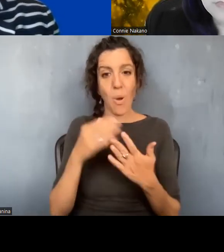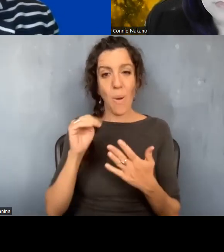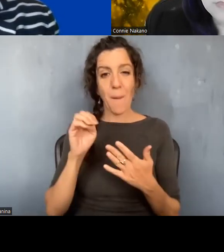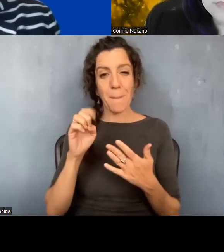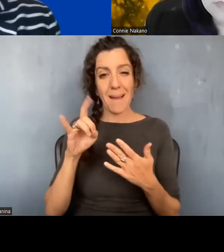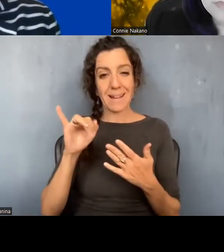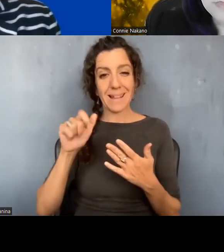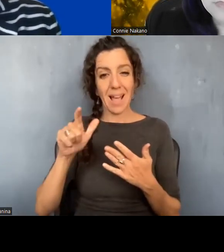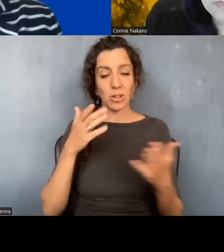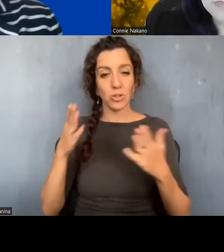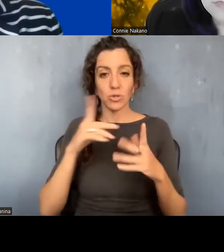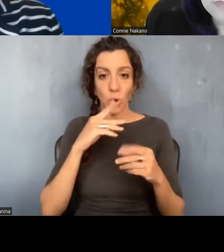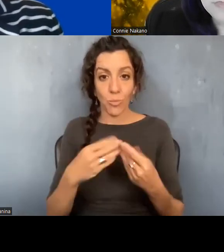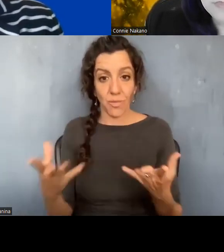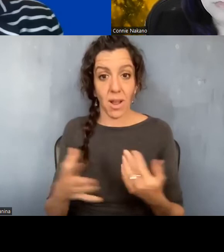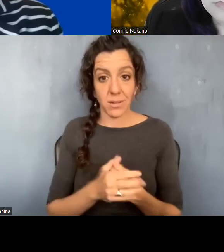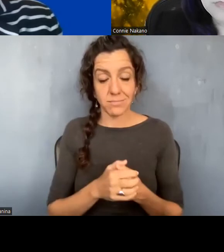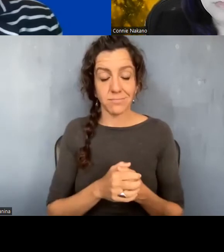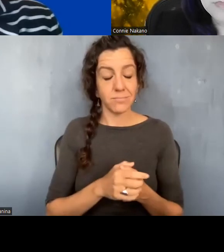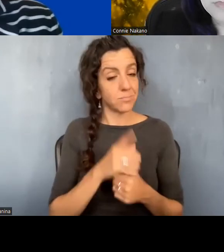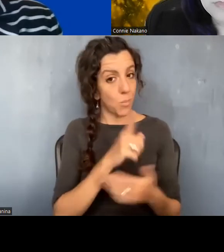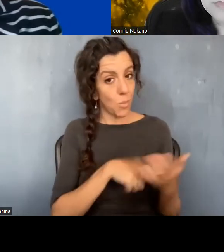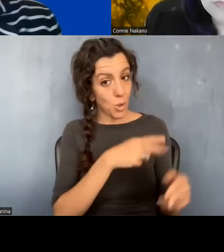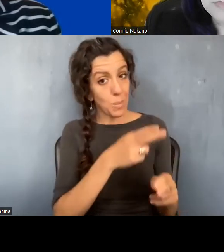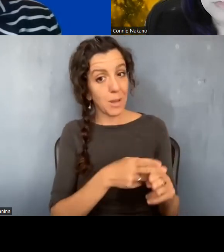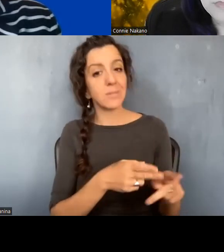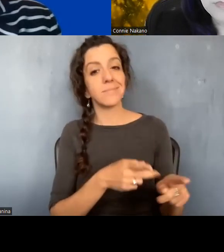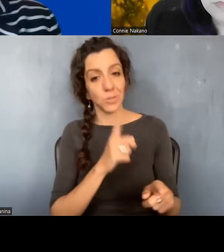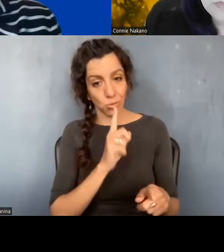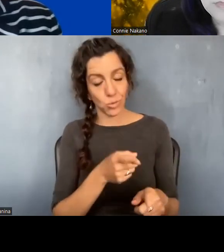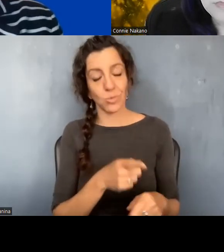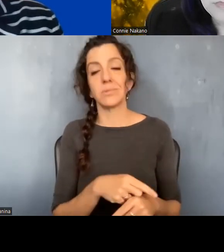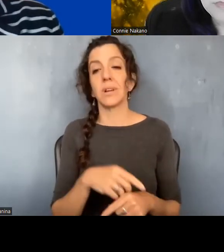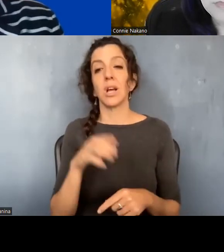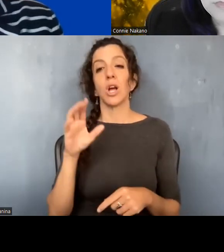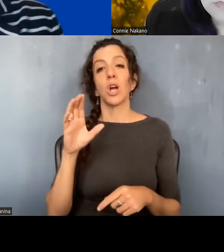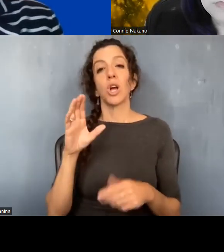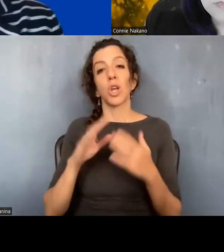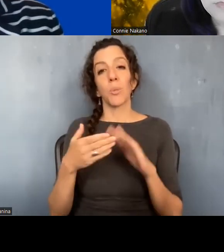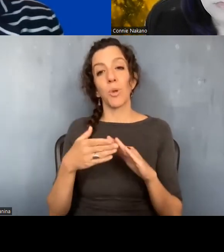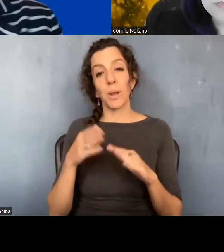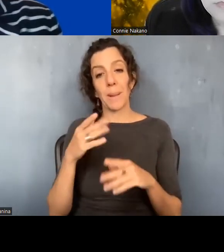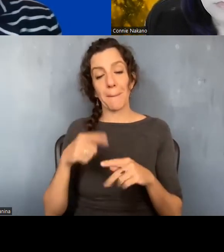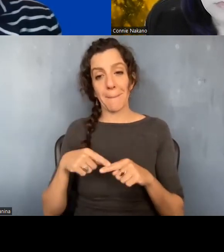mentioned is true with community-based adult services, also known as adult day